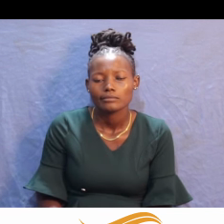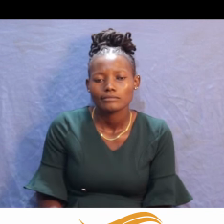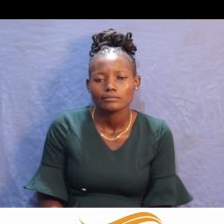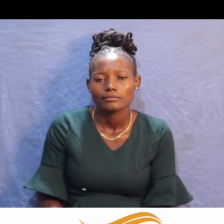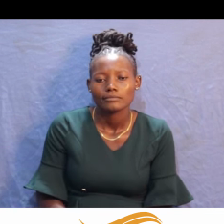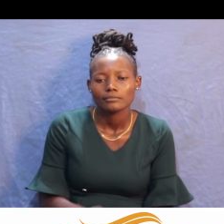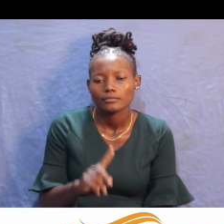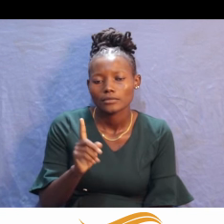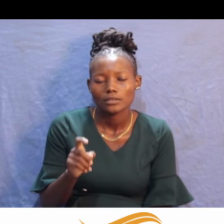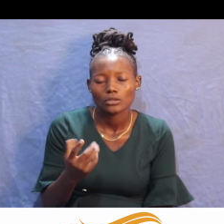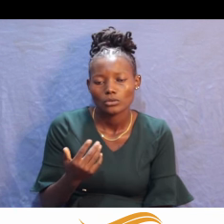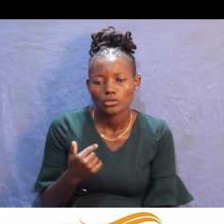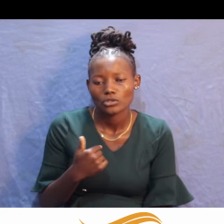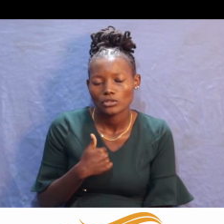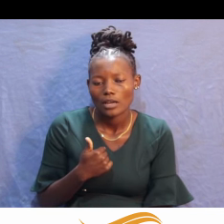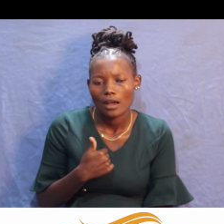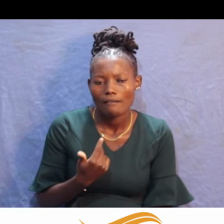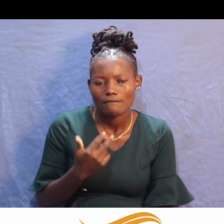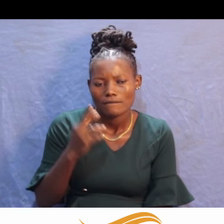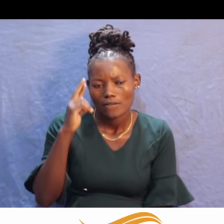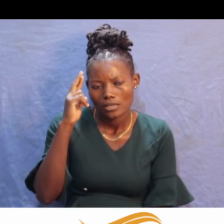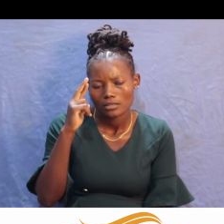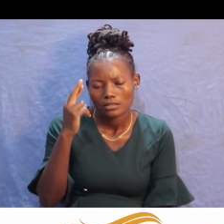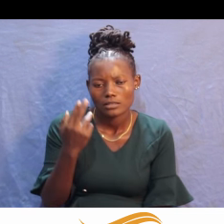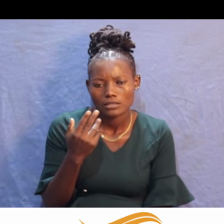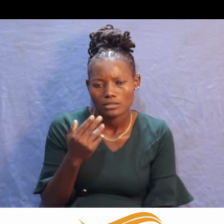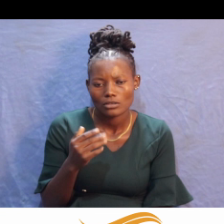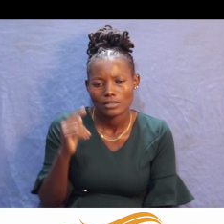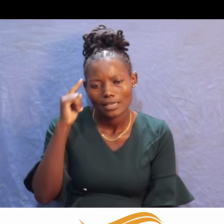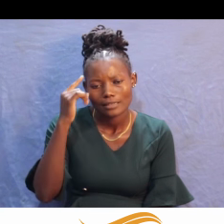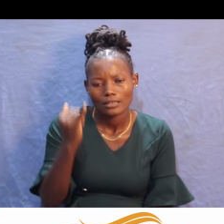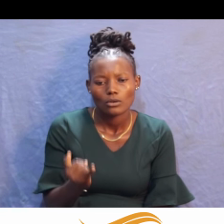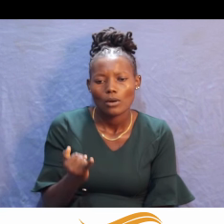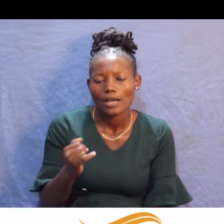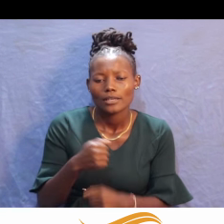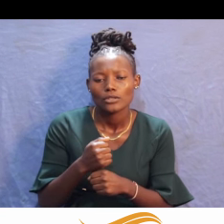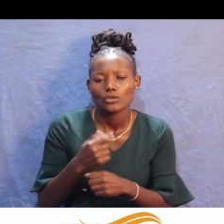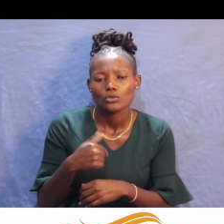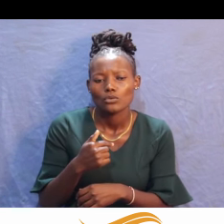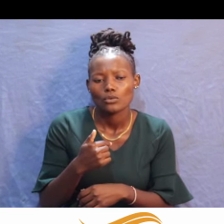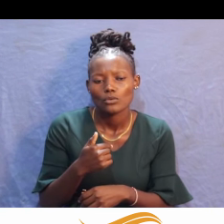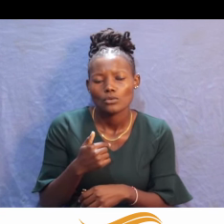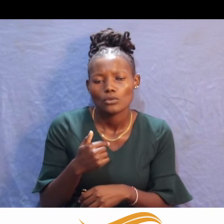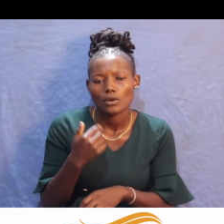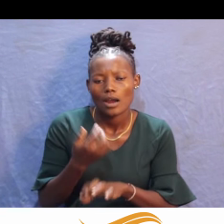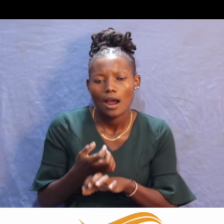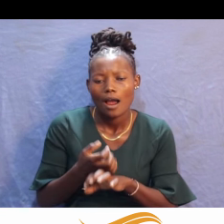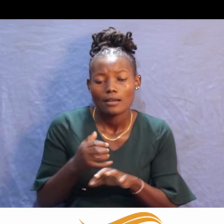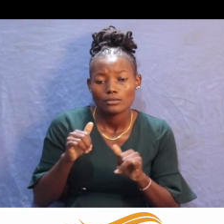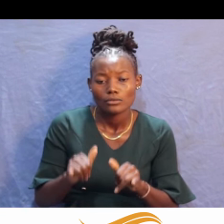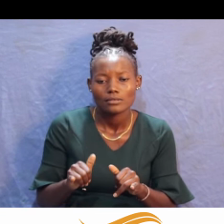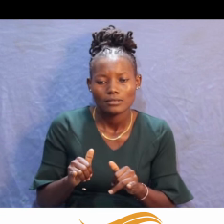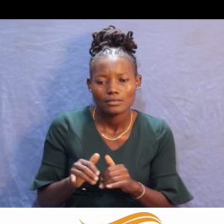The question really comes, and this applies to young athletes, I think, is why it is so hard to live a heart healthy